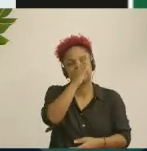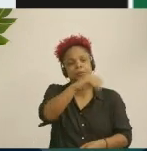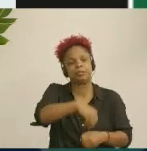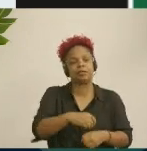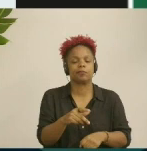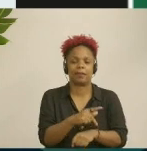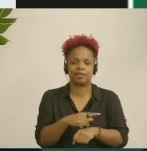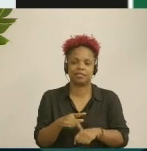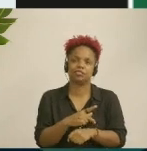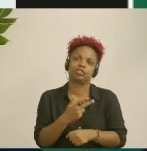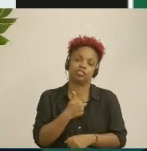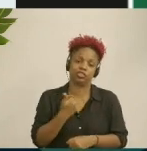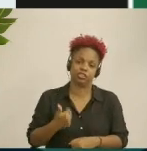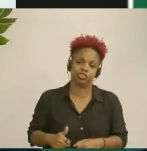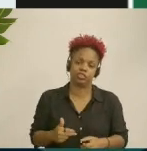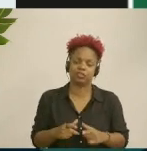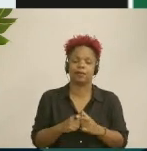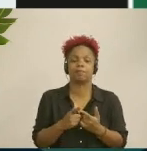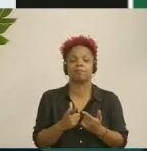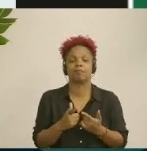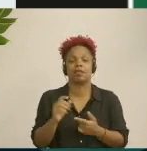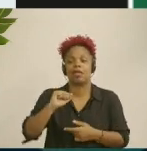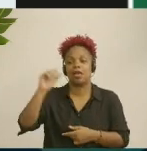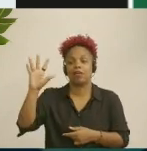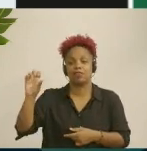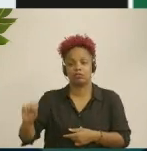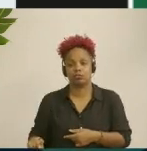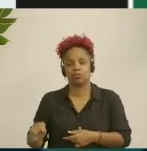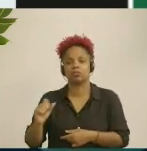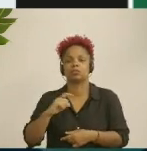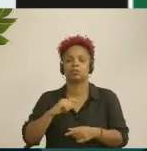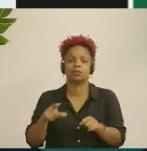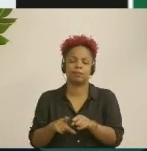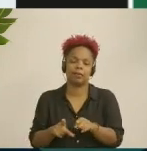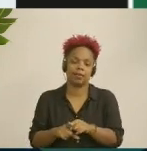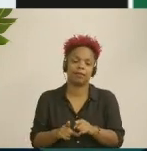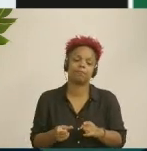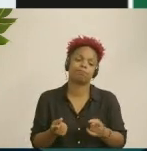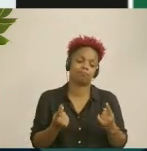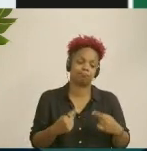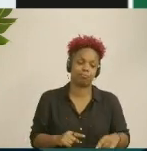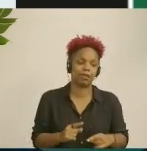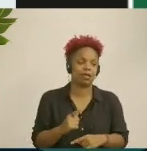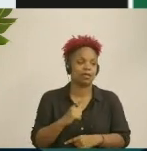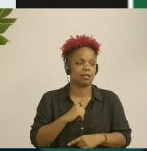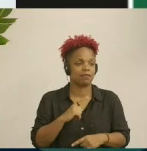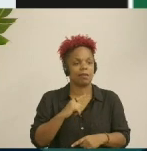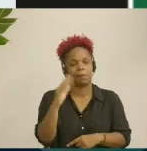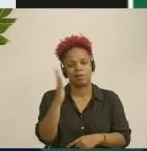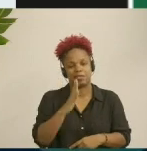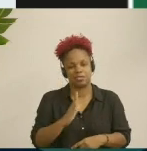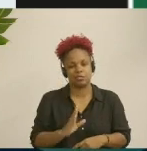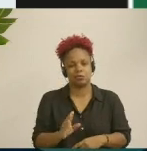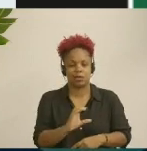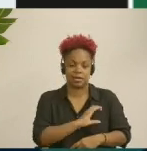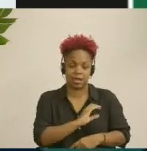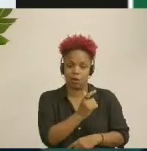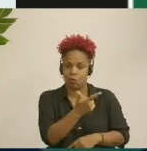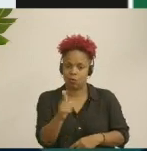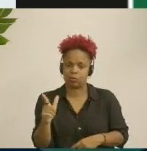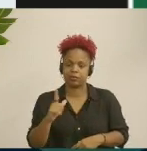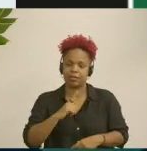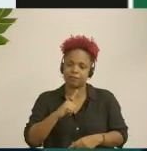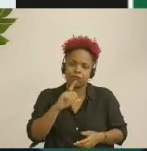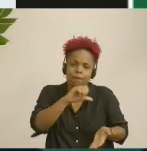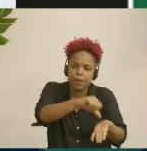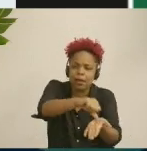with a sectoral focus and learning from one another. Teams are systematizing and scaling up these innovations, both ones on